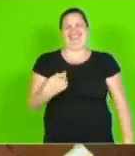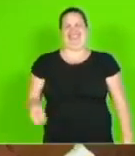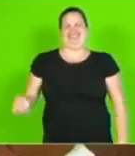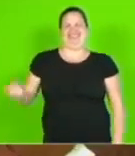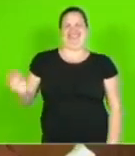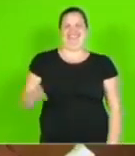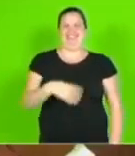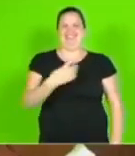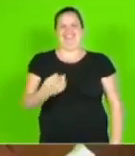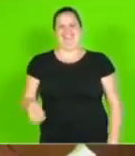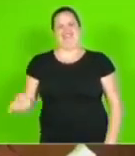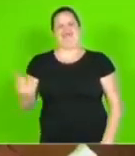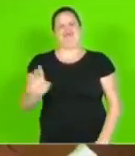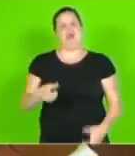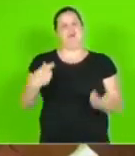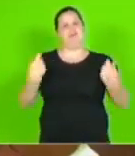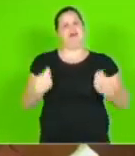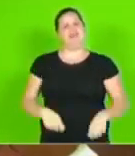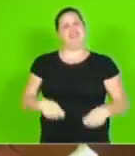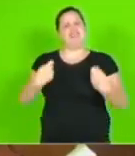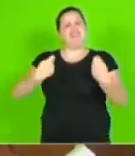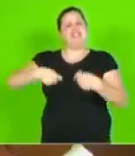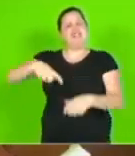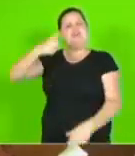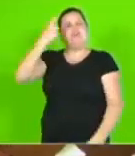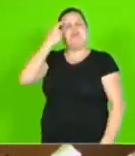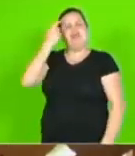we're going to end our Sunday school.